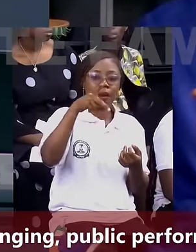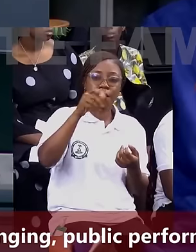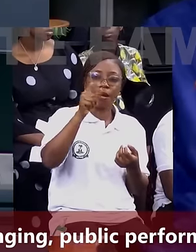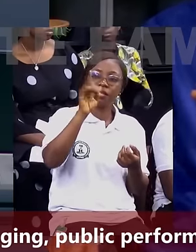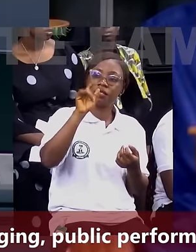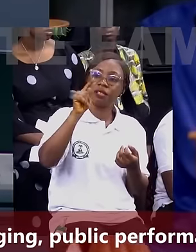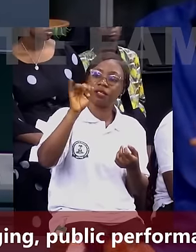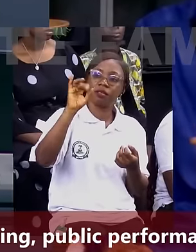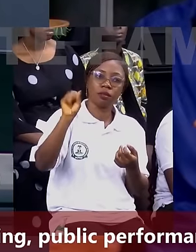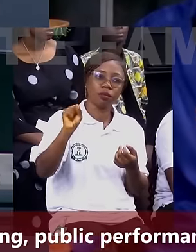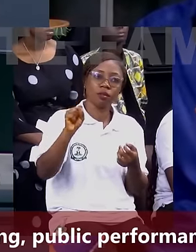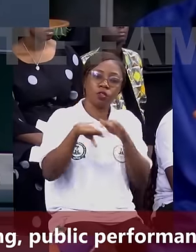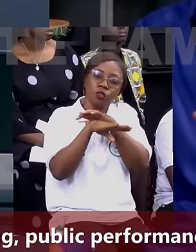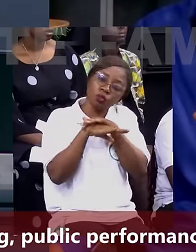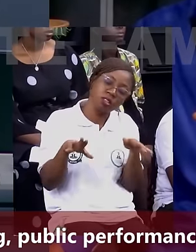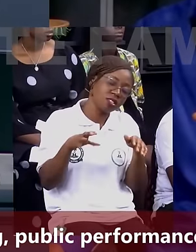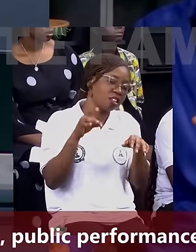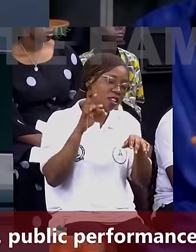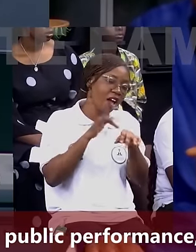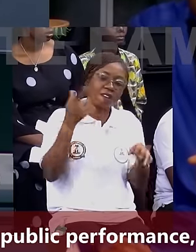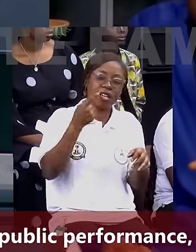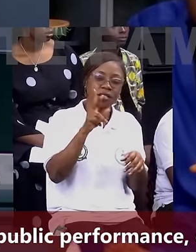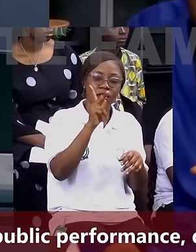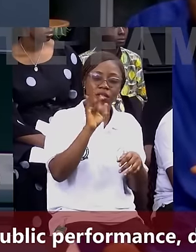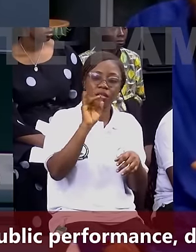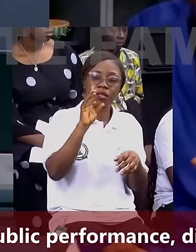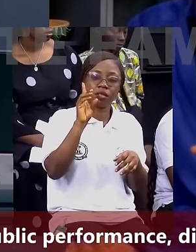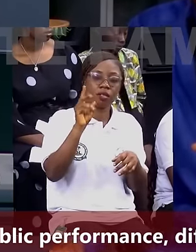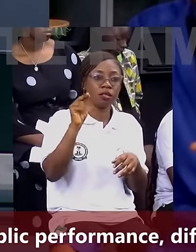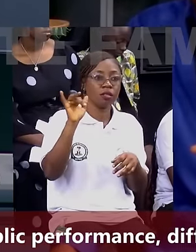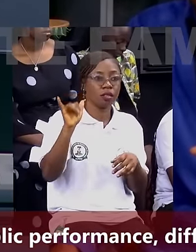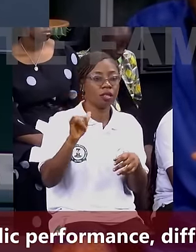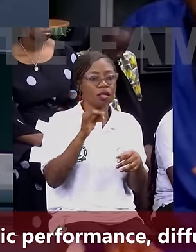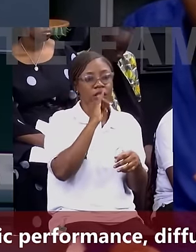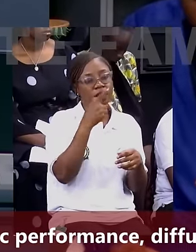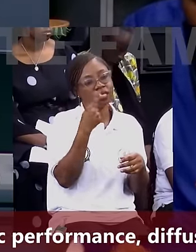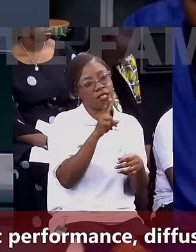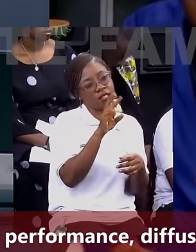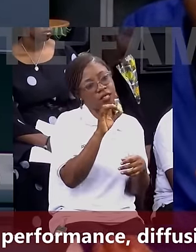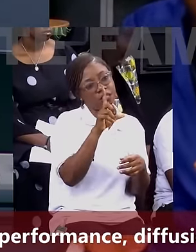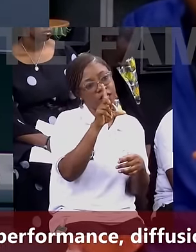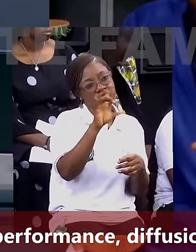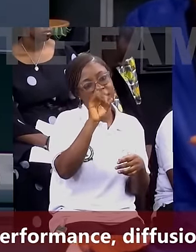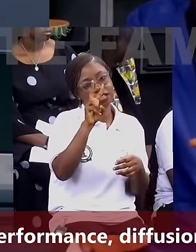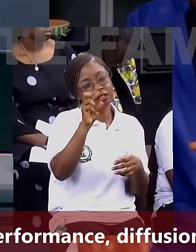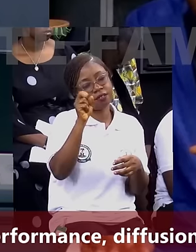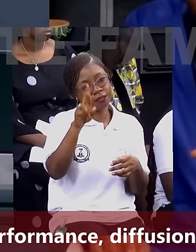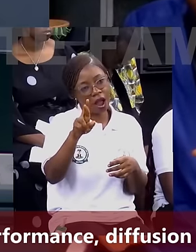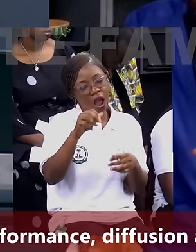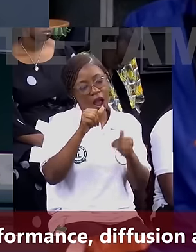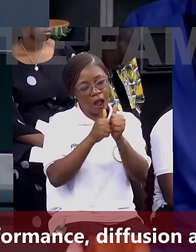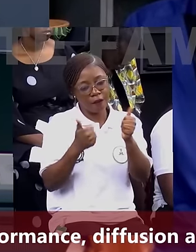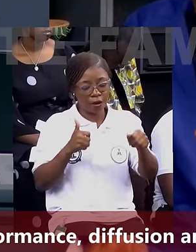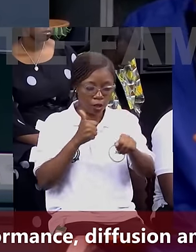hepatitis. Hepatitis does not affect the kidneys. Yes. It's the liver. So avoid abuse